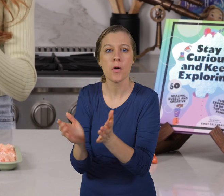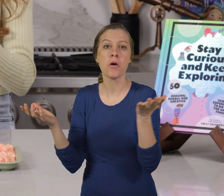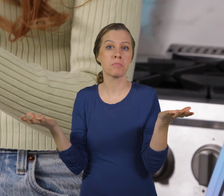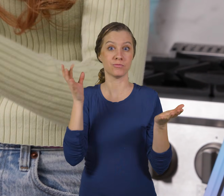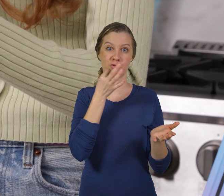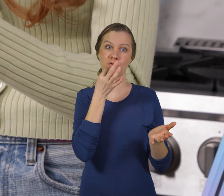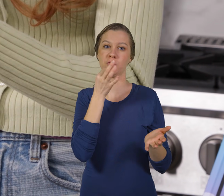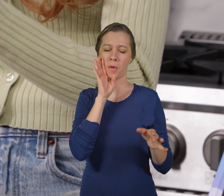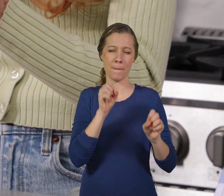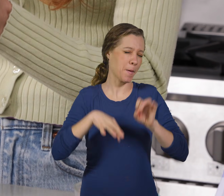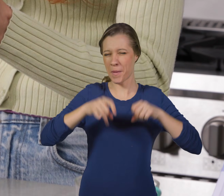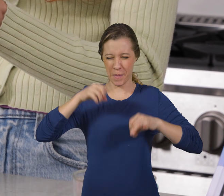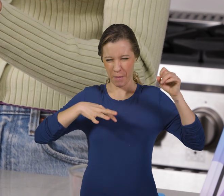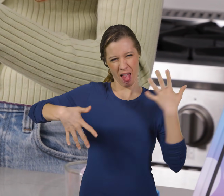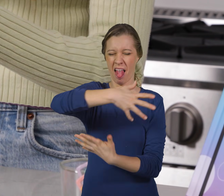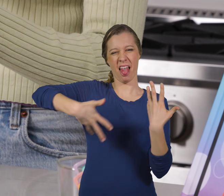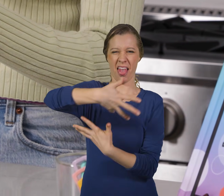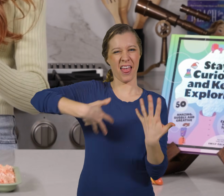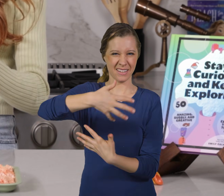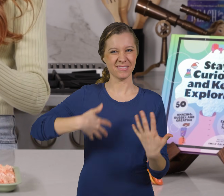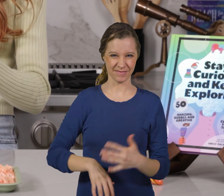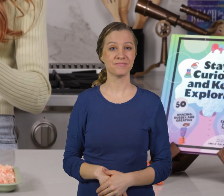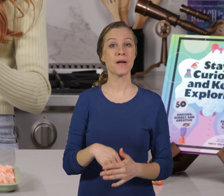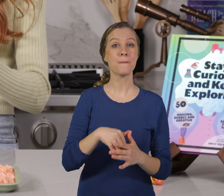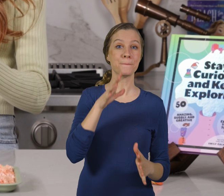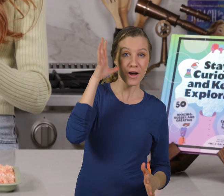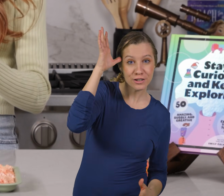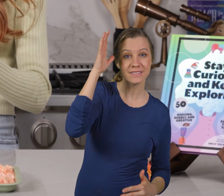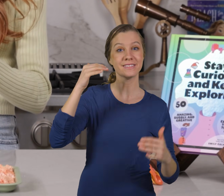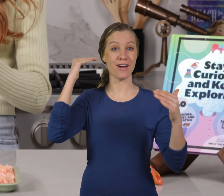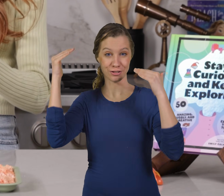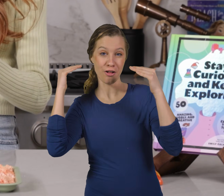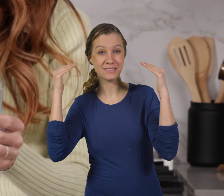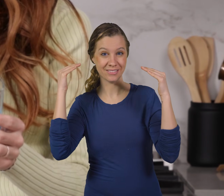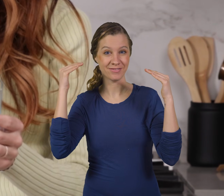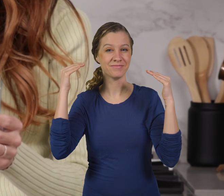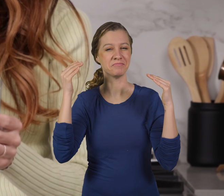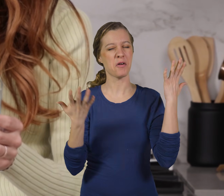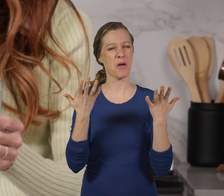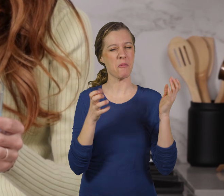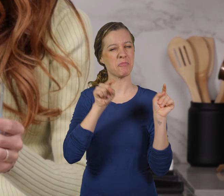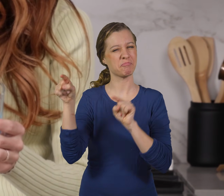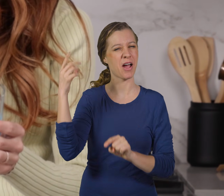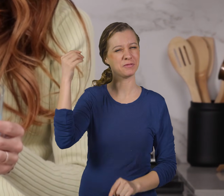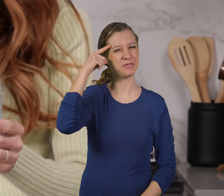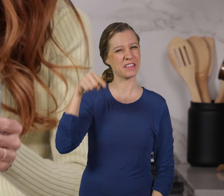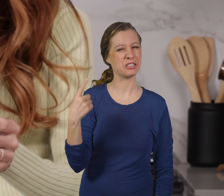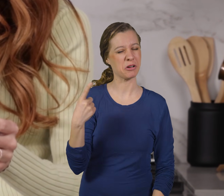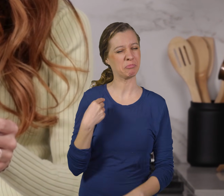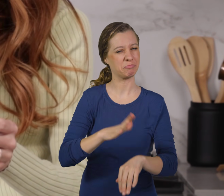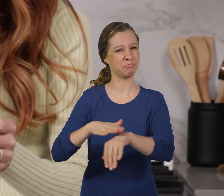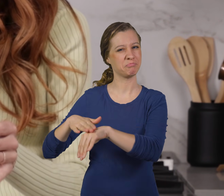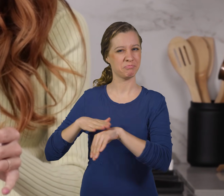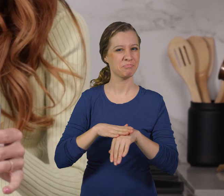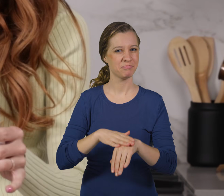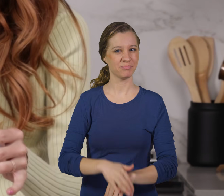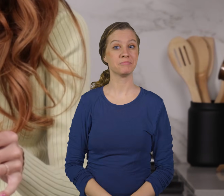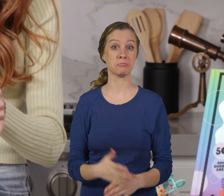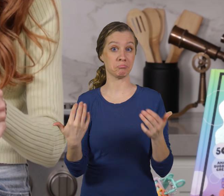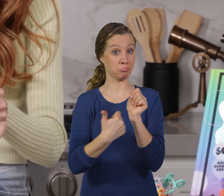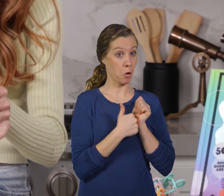different bowls, because this is about to get bubbly and a little bit messy, and you probably, parents and adults, you probably want to be outside for this